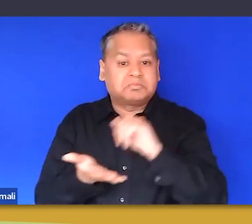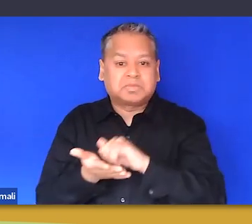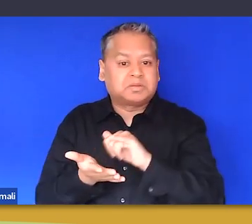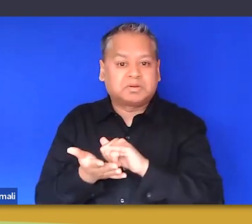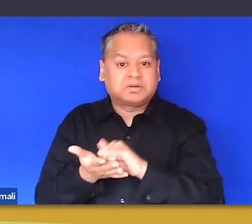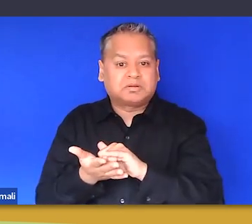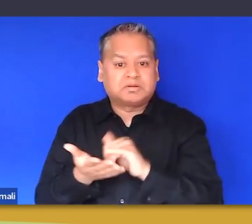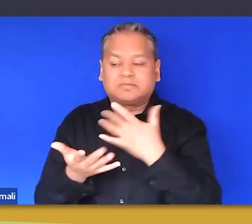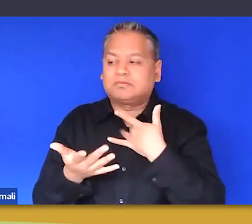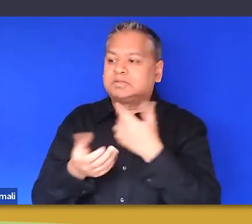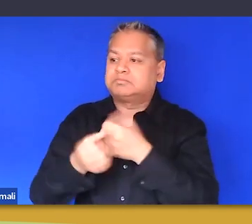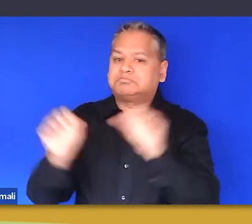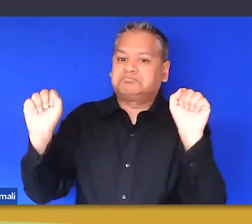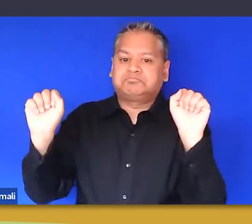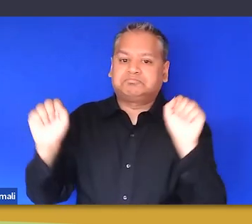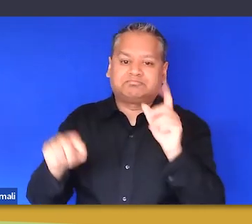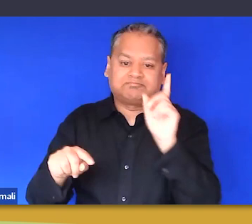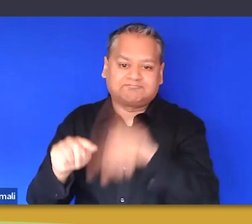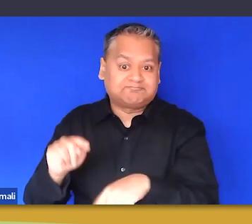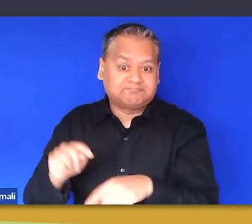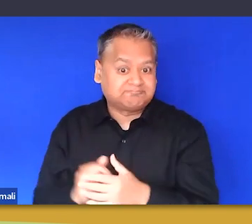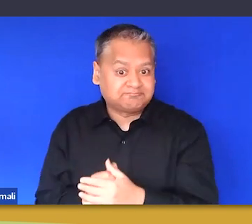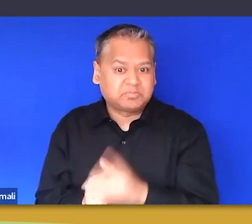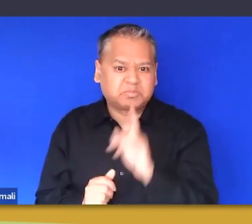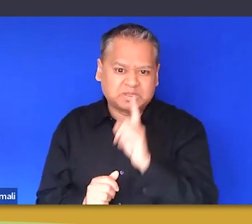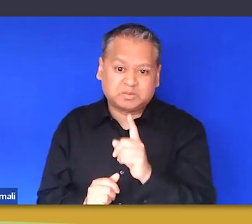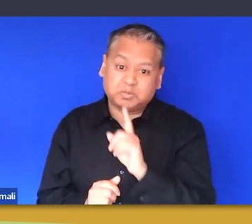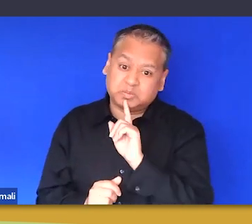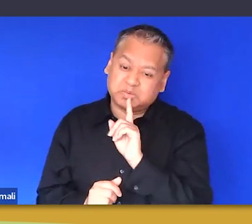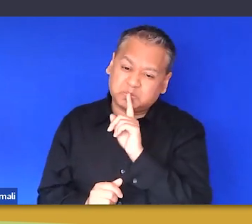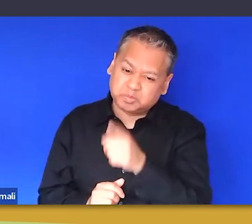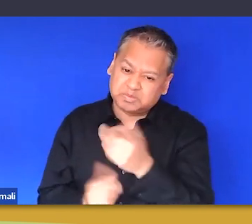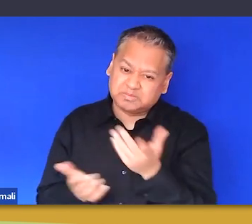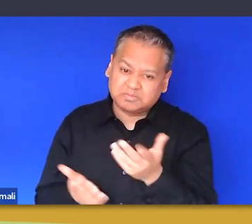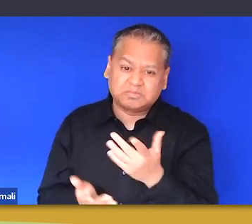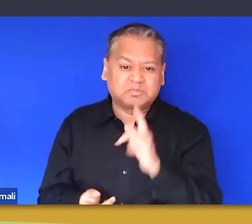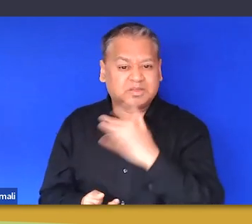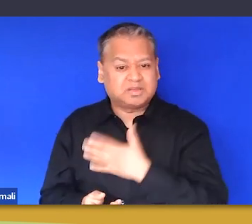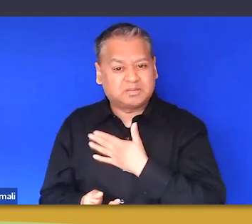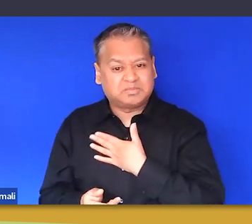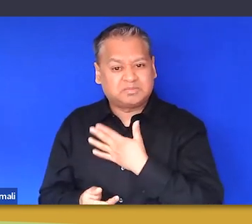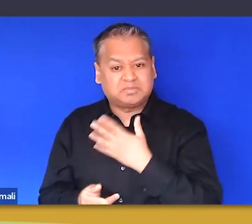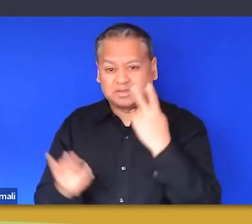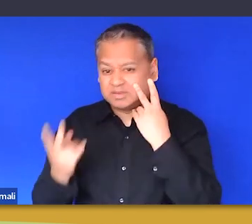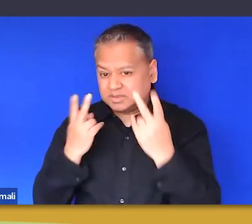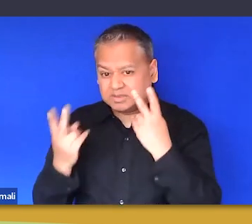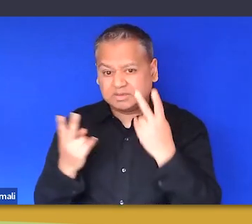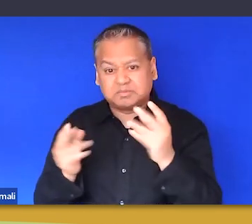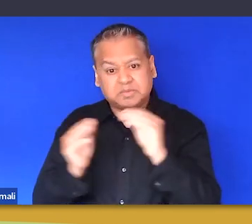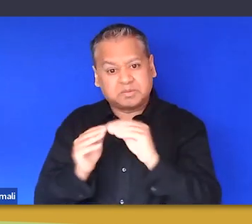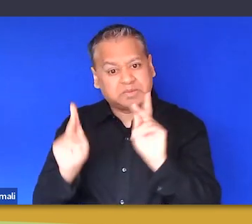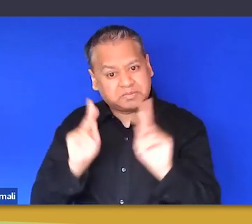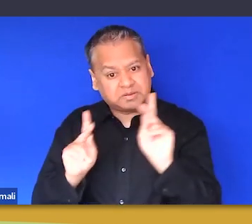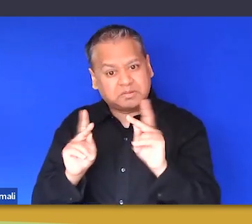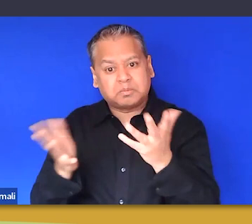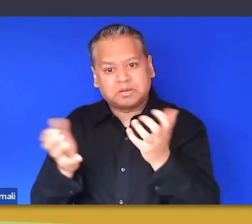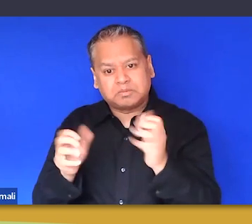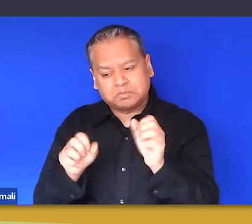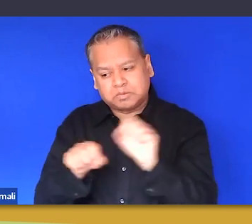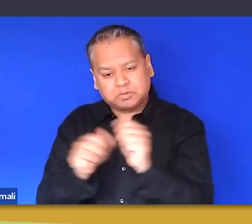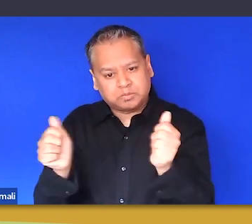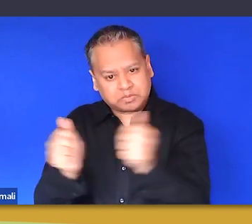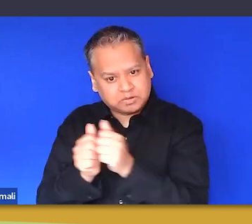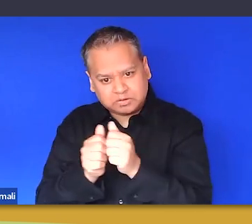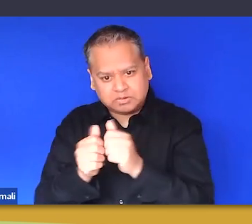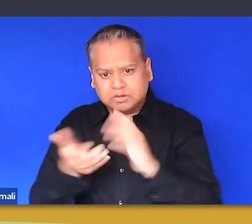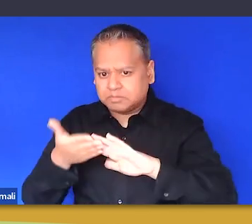medical students, and residents that will sustain the work of tackling institutionalized racism and advocating for Black patients, as